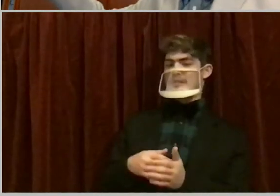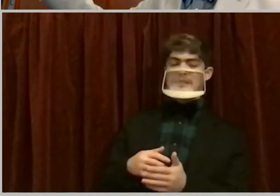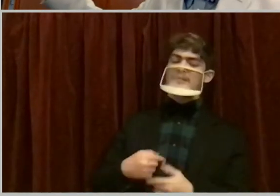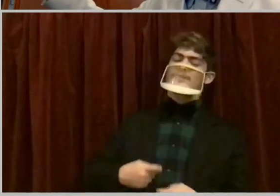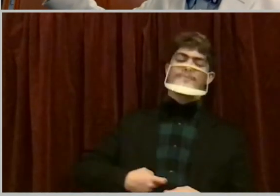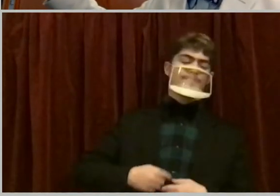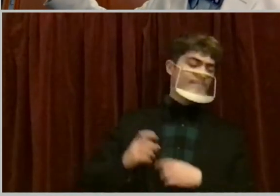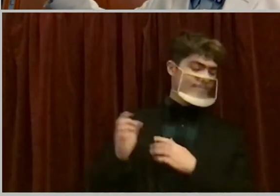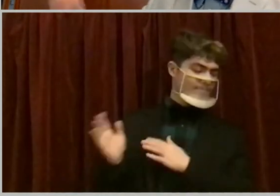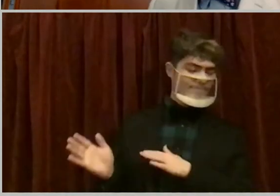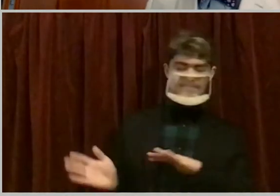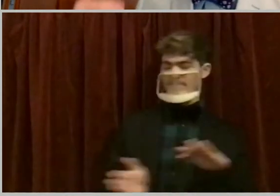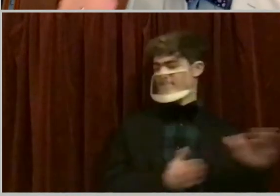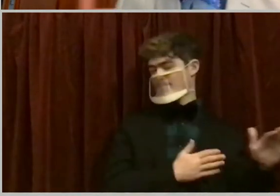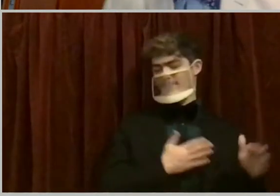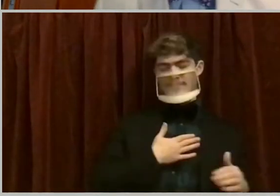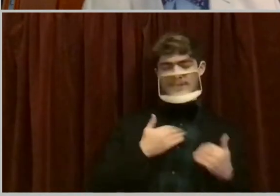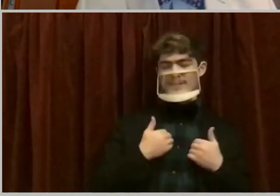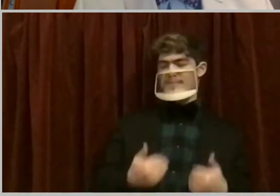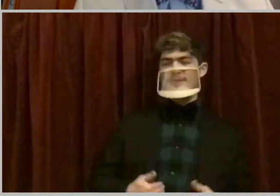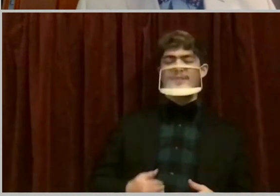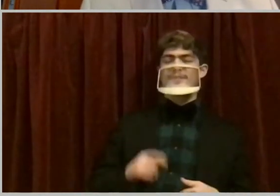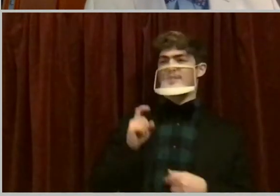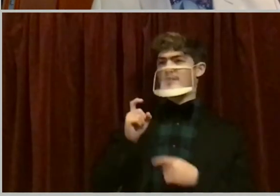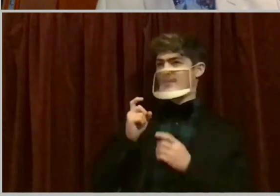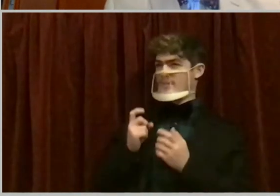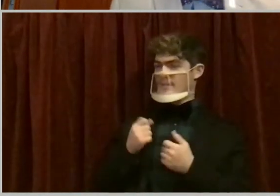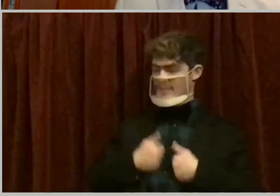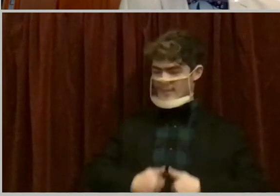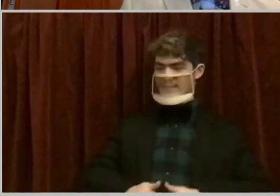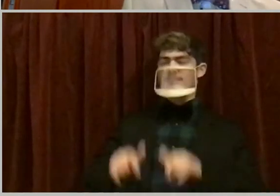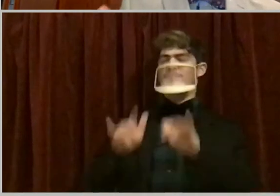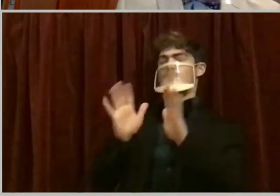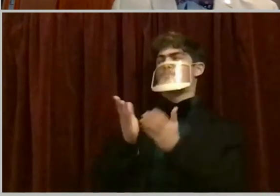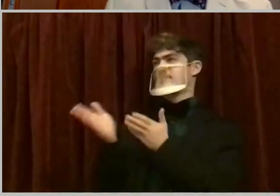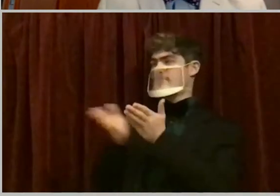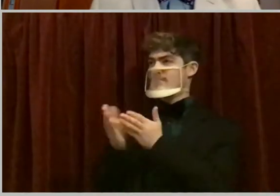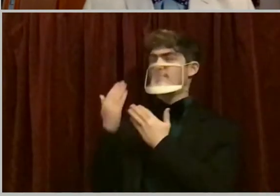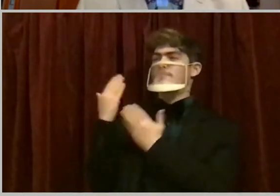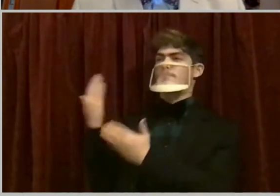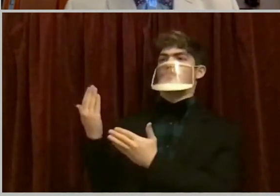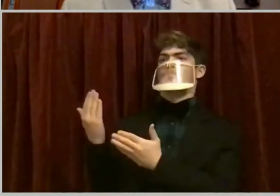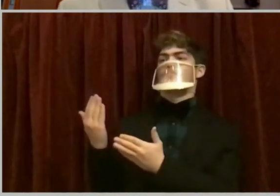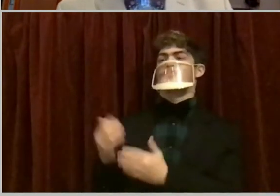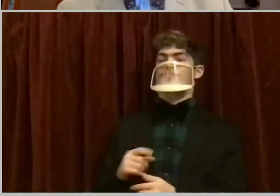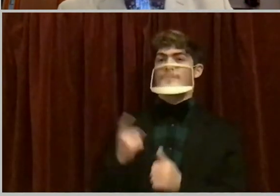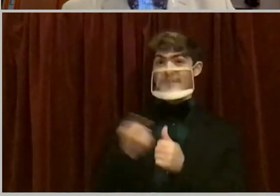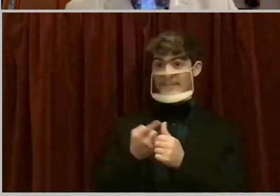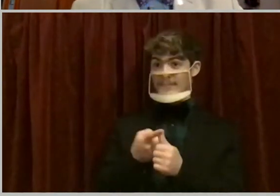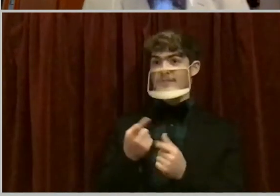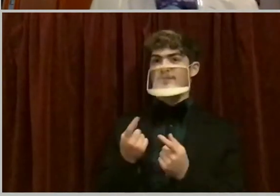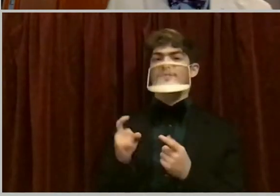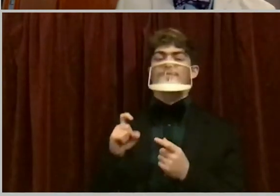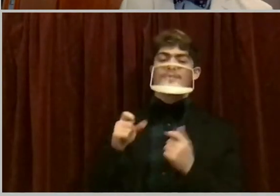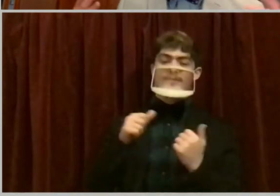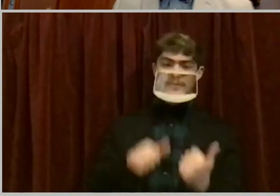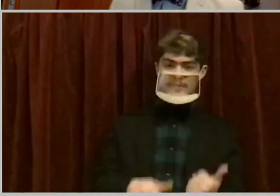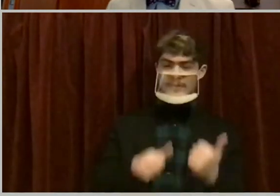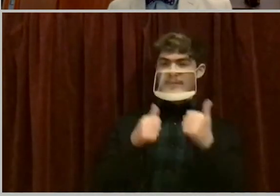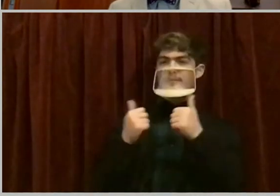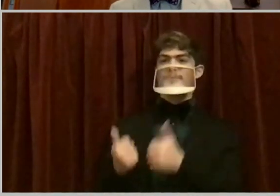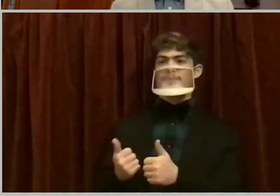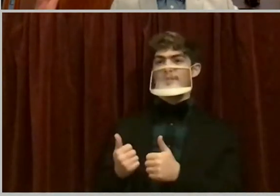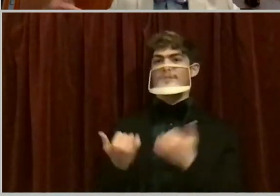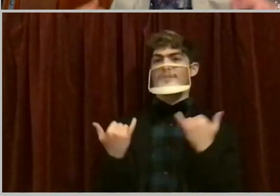in service of him. And so the first step is to be baptized, to be united with him in this way, and to become